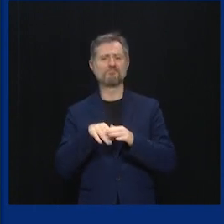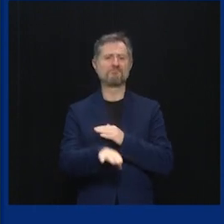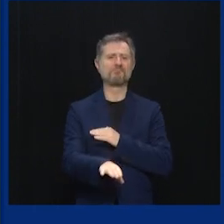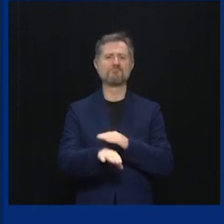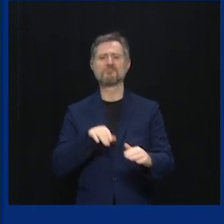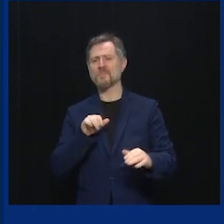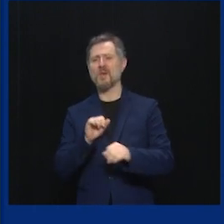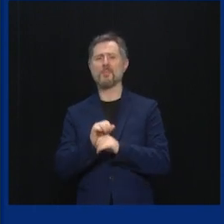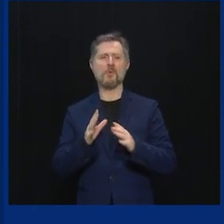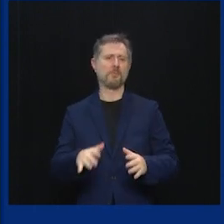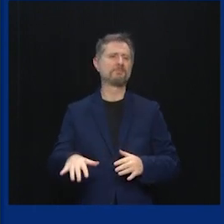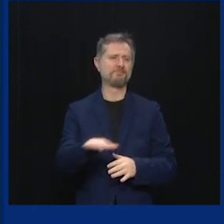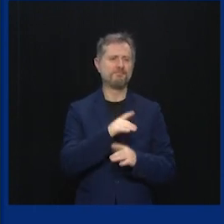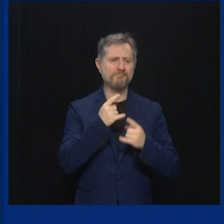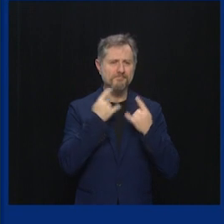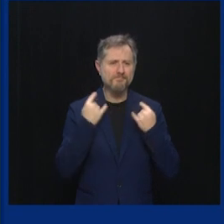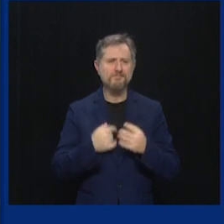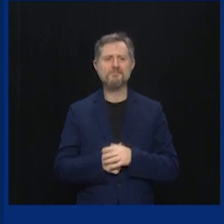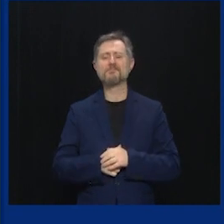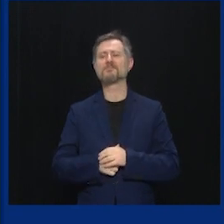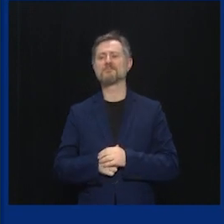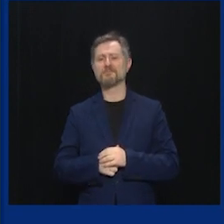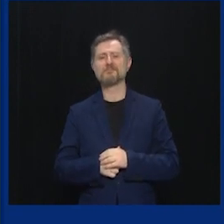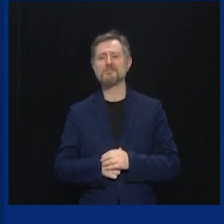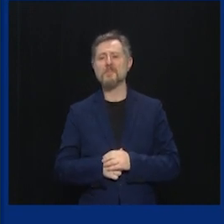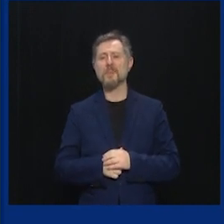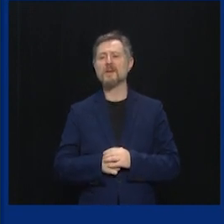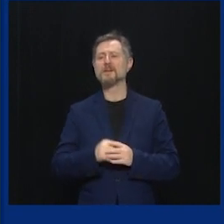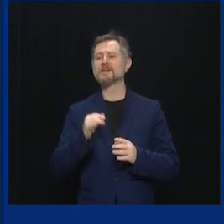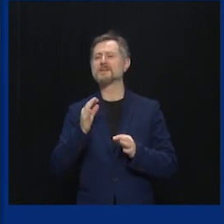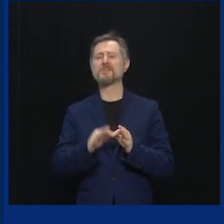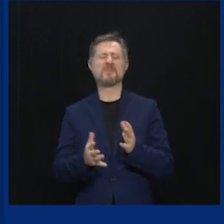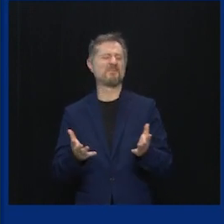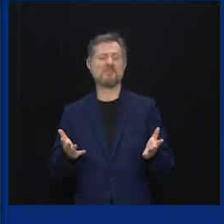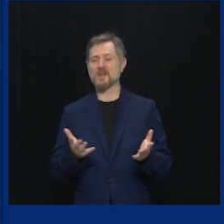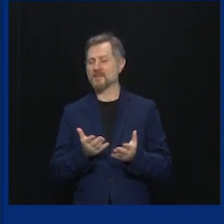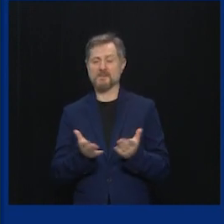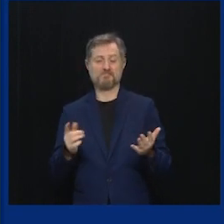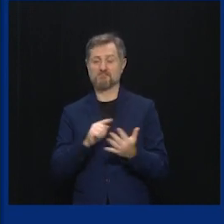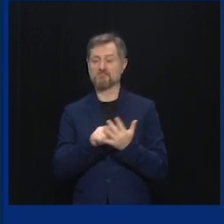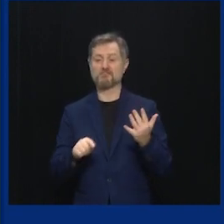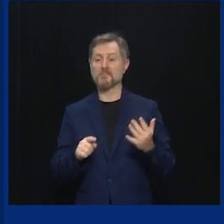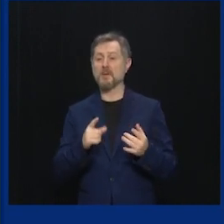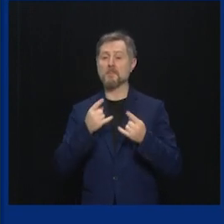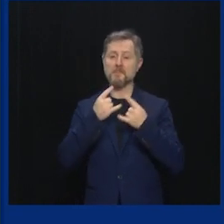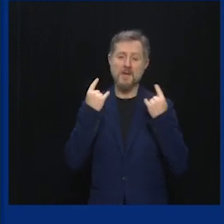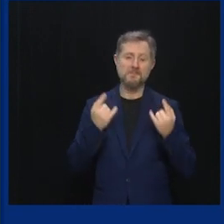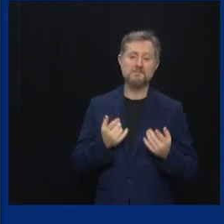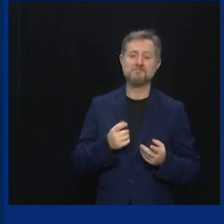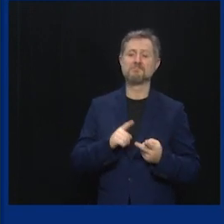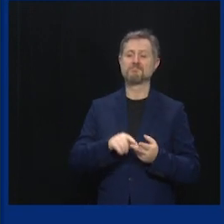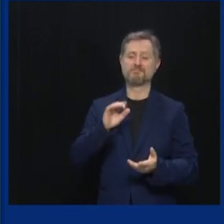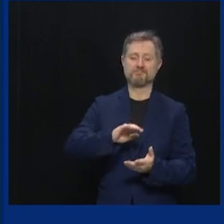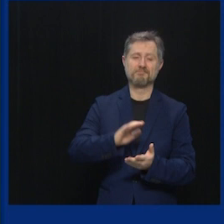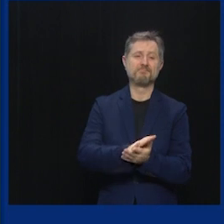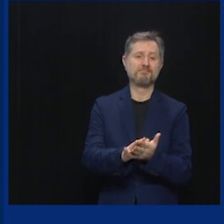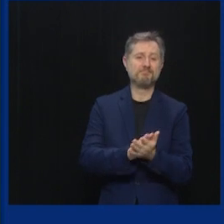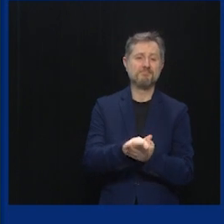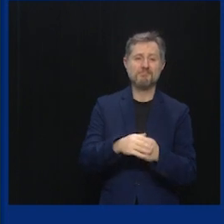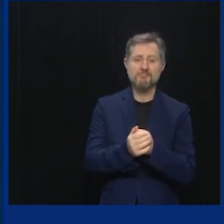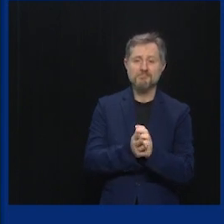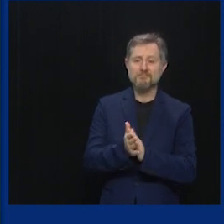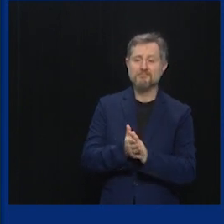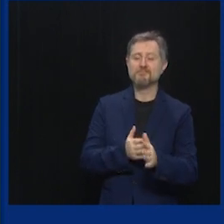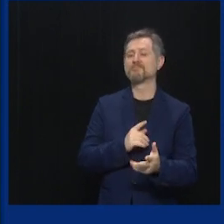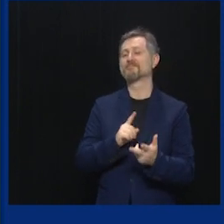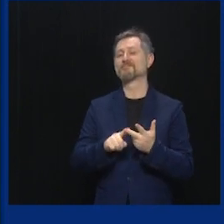well. Some of the simple measures, the mask wearing, the hand sanitation, trying to limit your